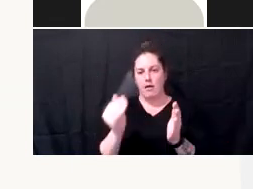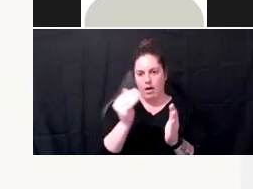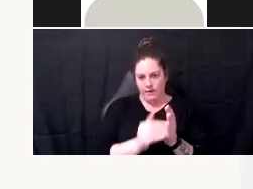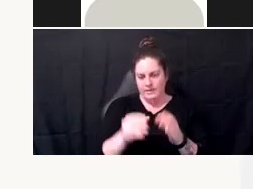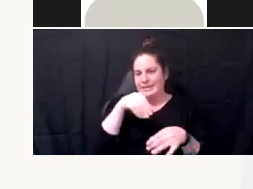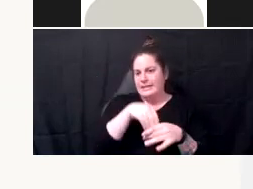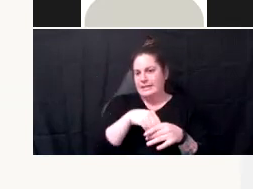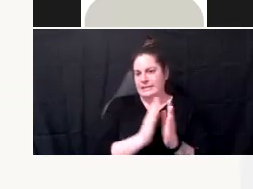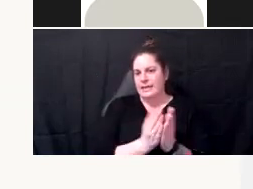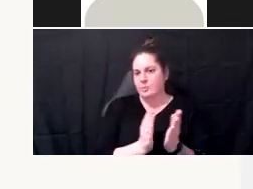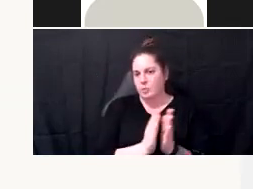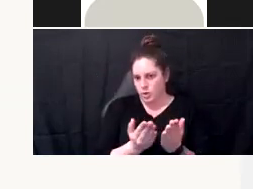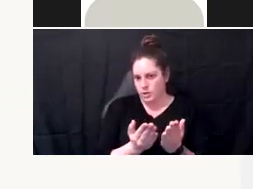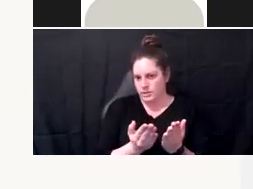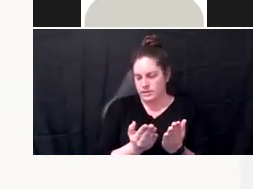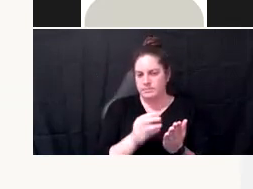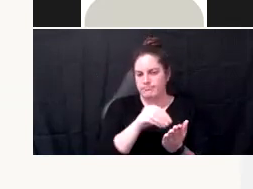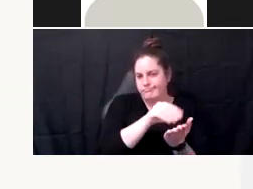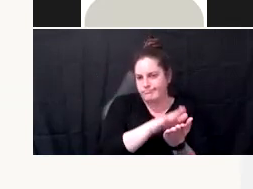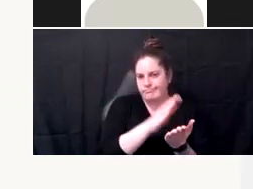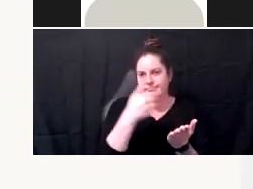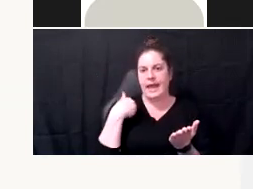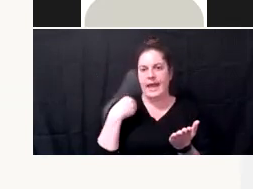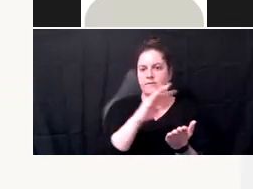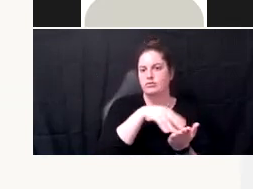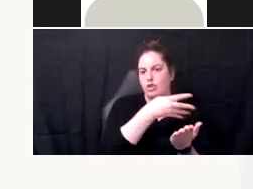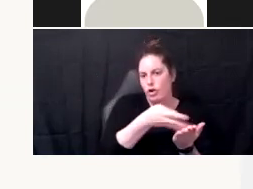textbooks, there are conversion charts in